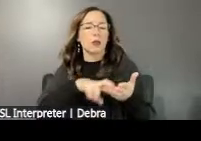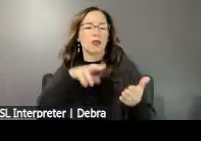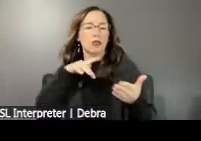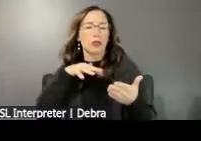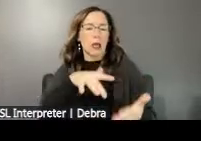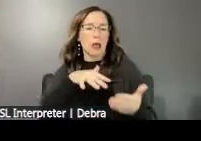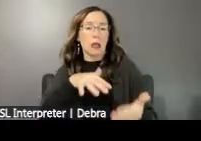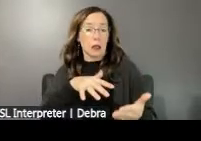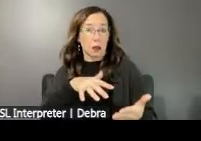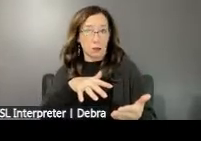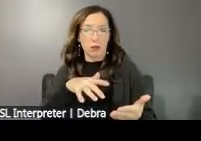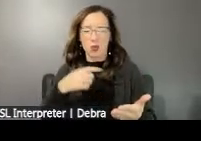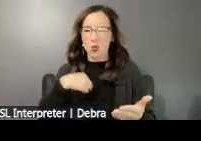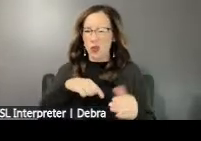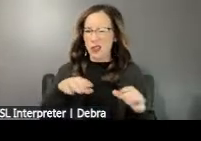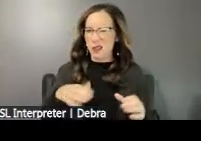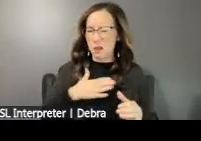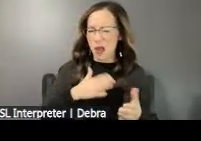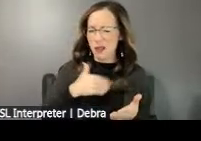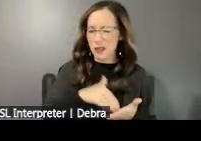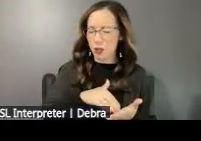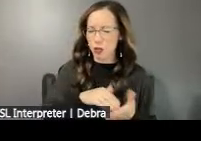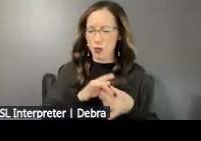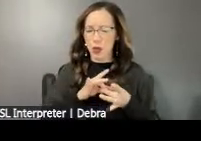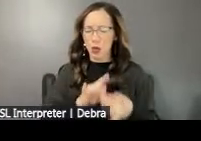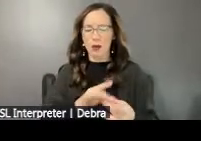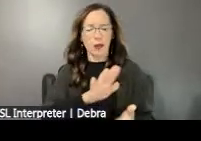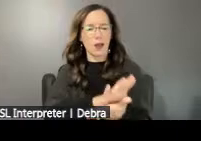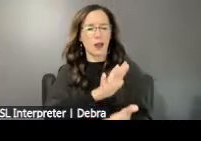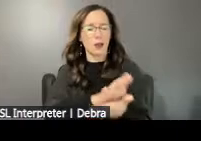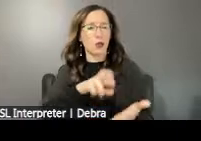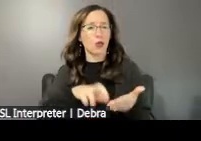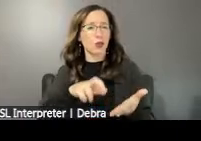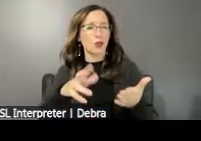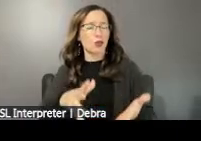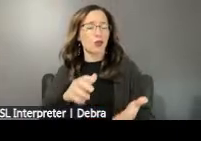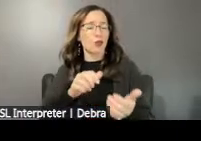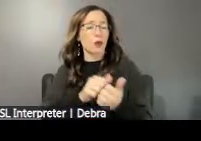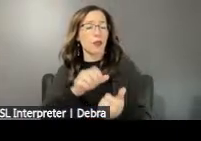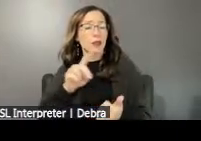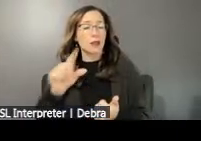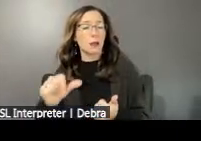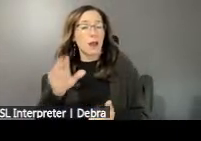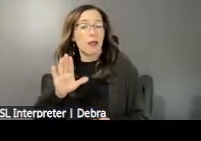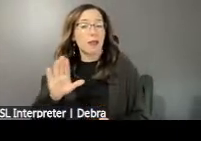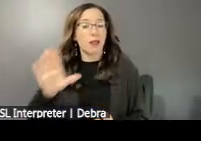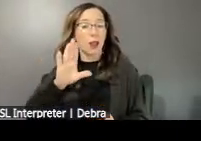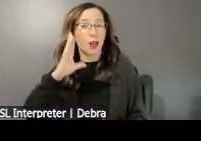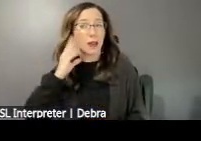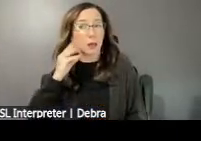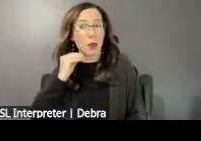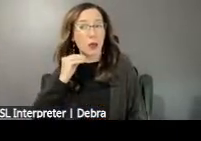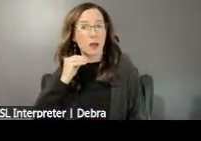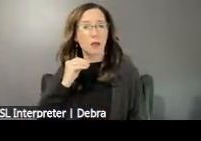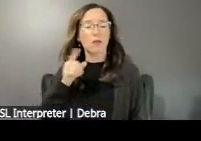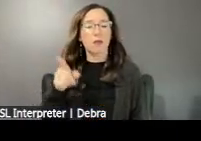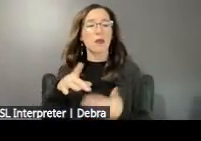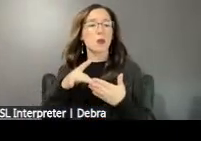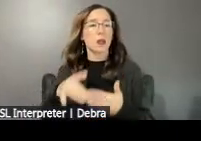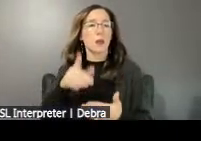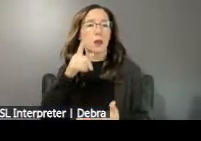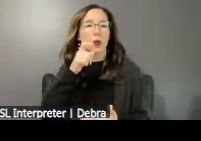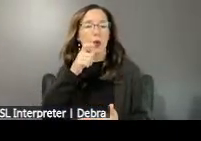at my center about academic researchers with disabilities and their experience. This was led by Dr.